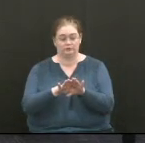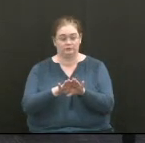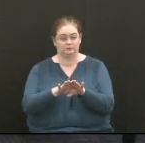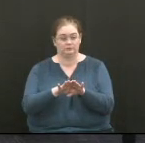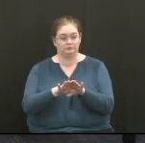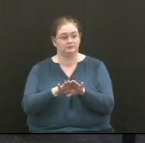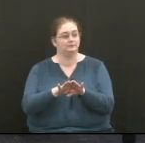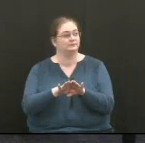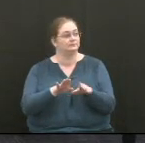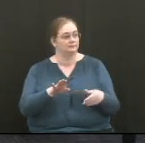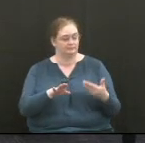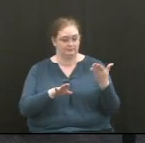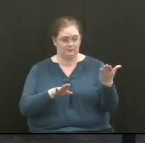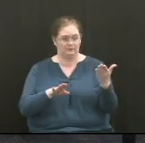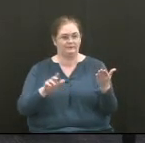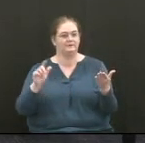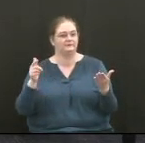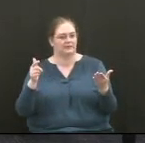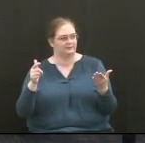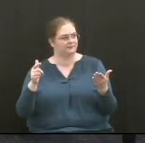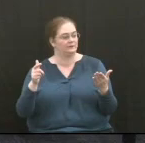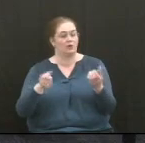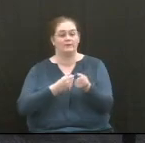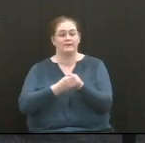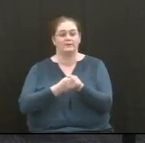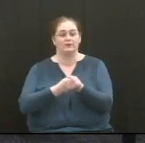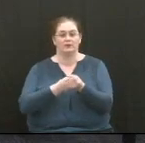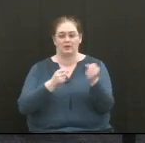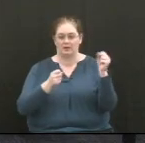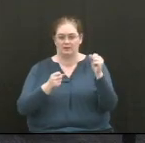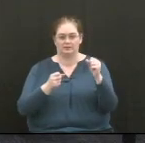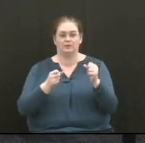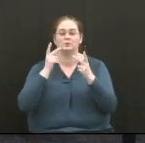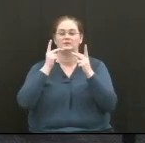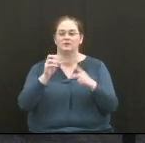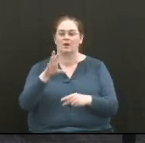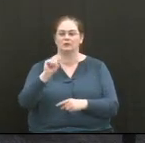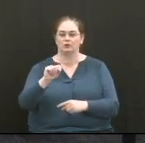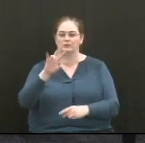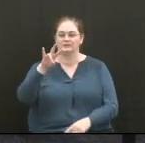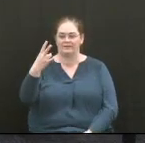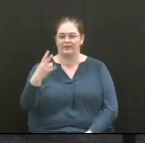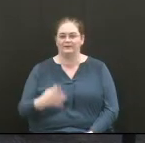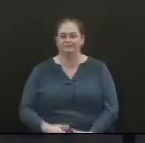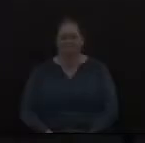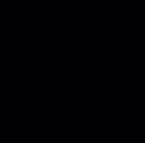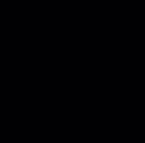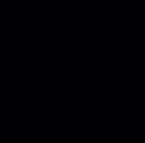So moved. Is there a second? All in favor? Aye. We will see you October 7th.